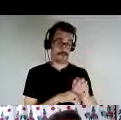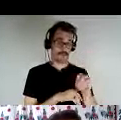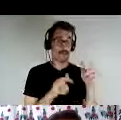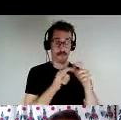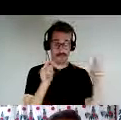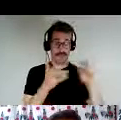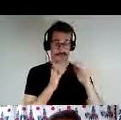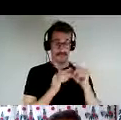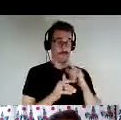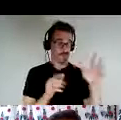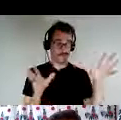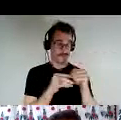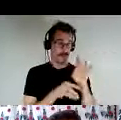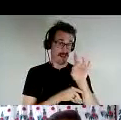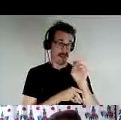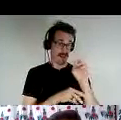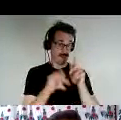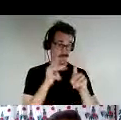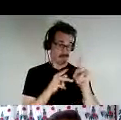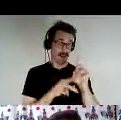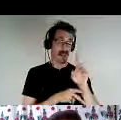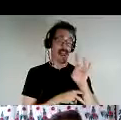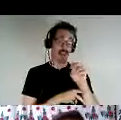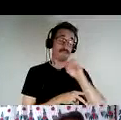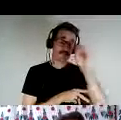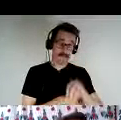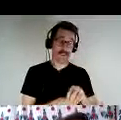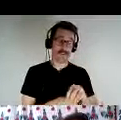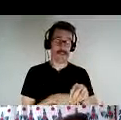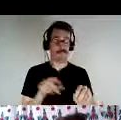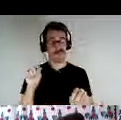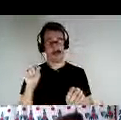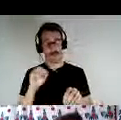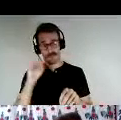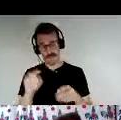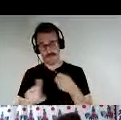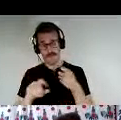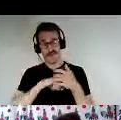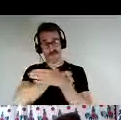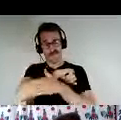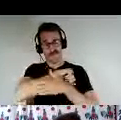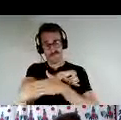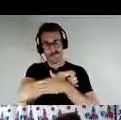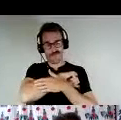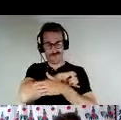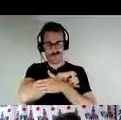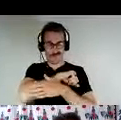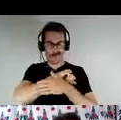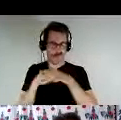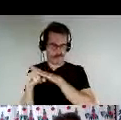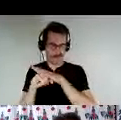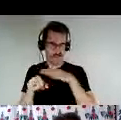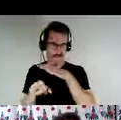about 80% of us, with only 21% from a rural area. The age group of all